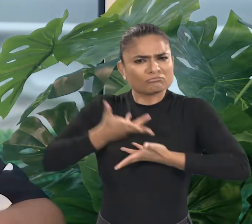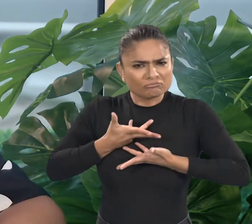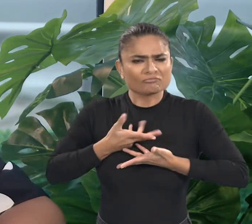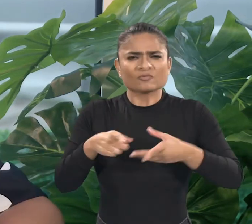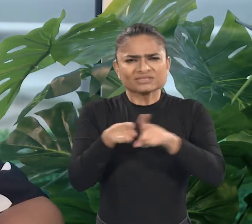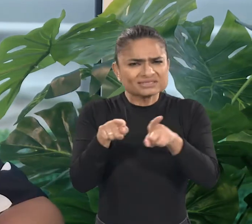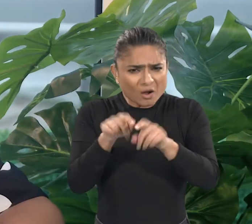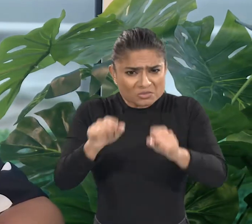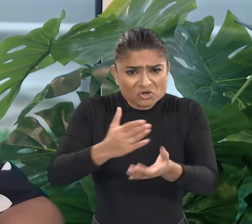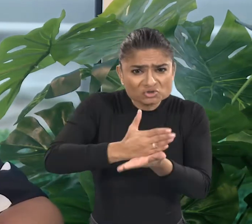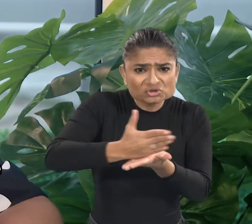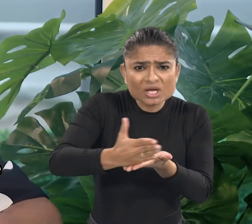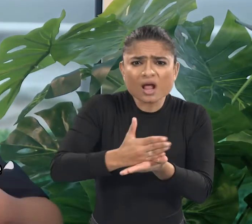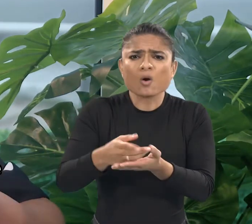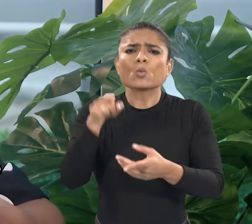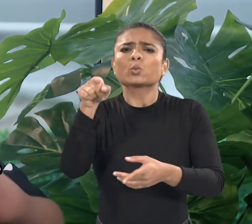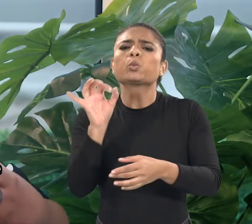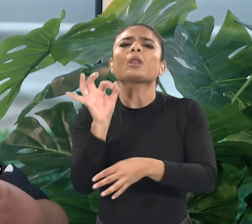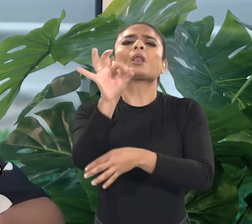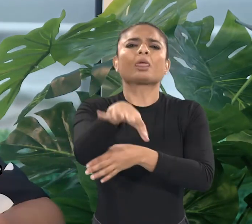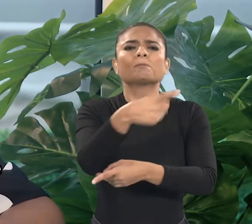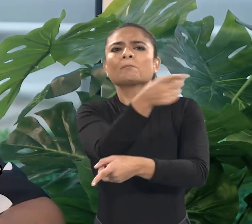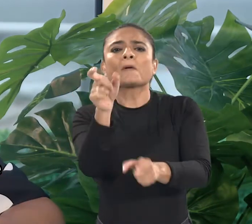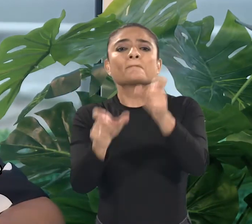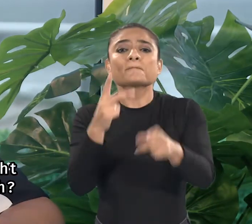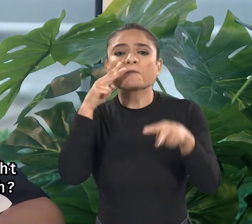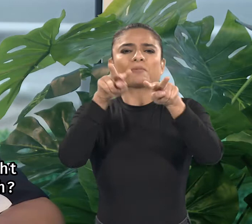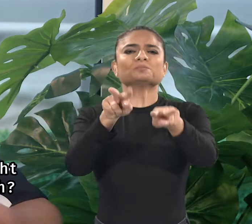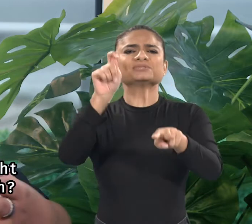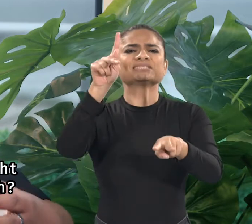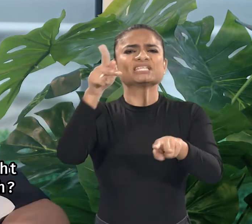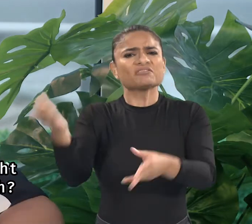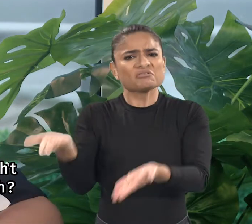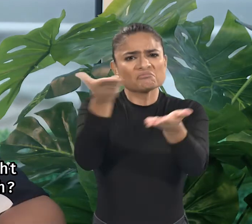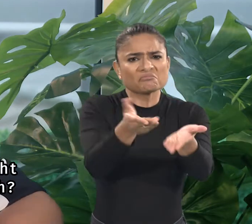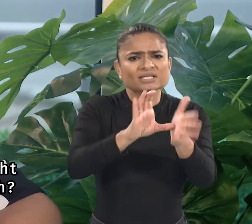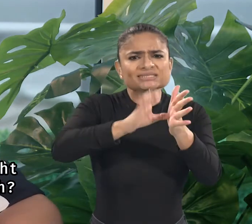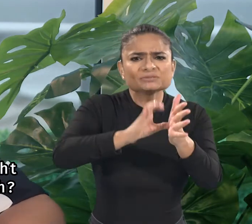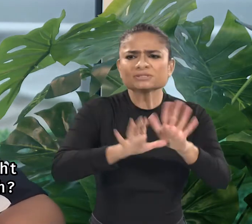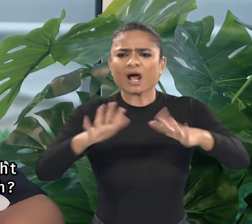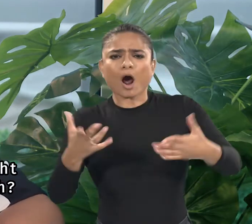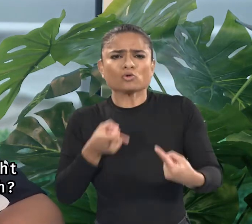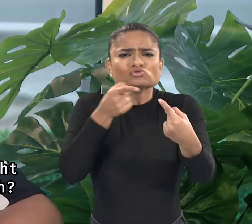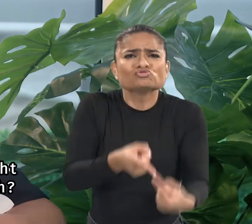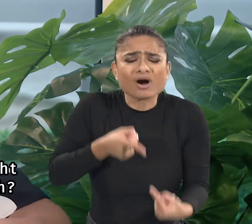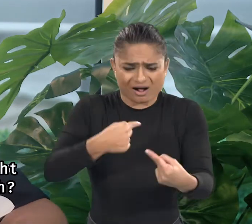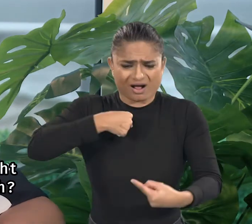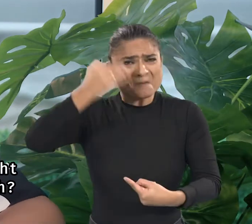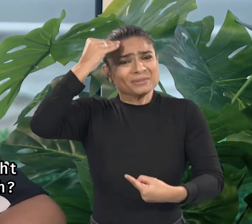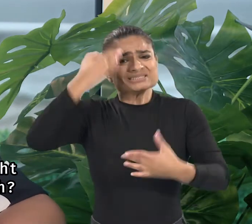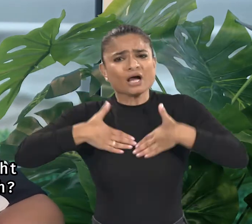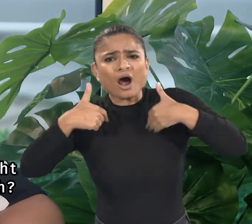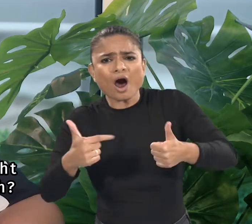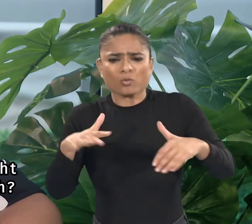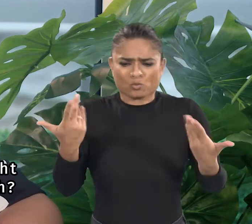of your great knowledge. What tips and advice could you give for persons with disabilities that might be struggling